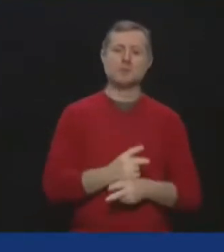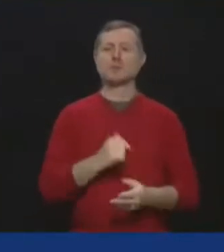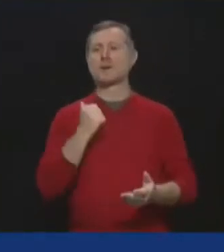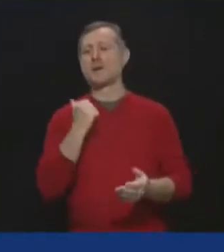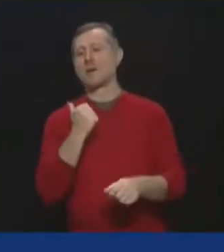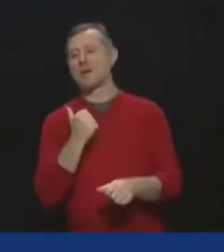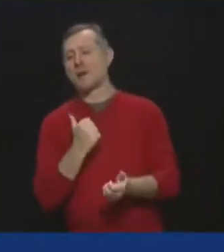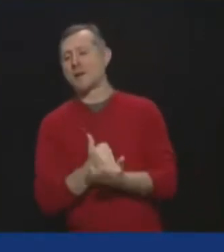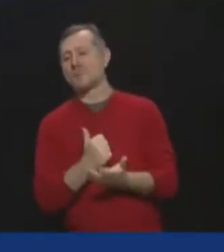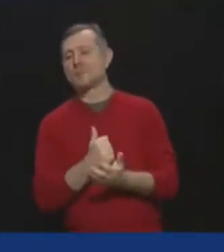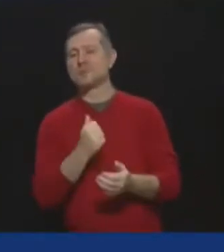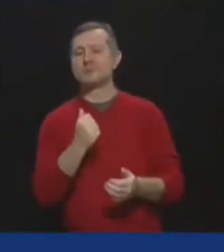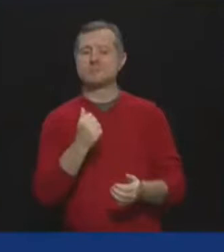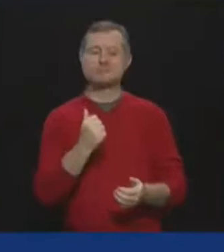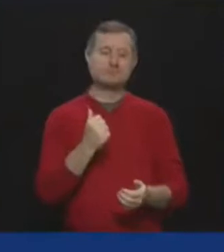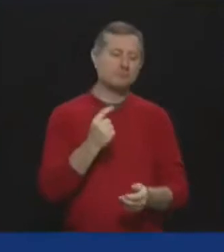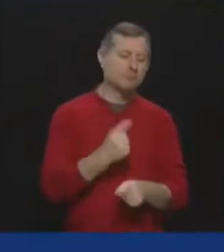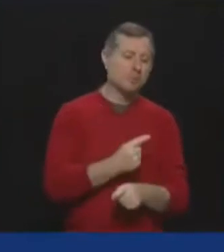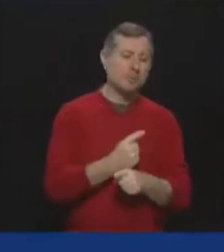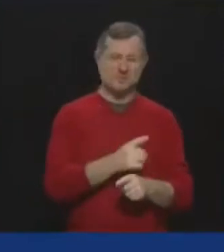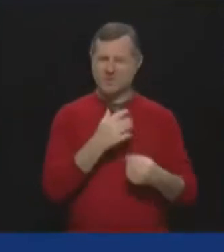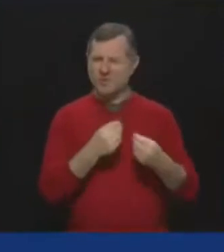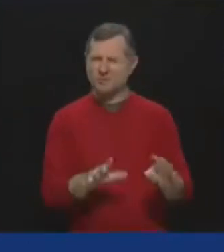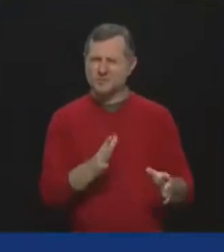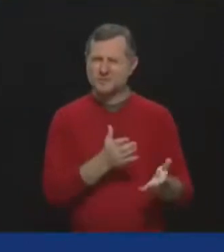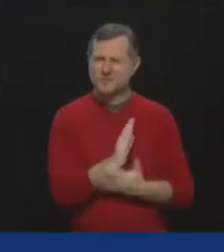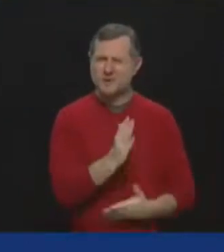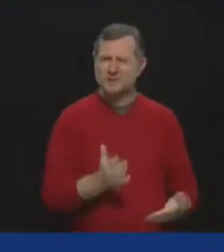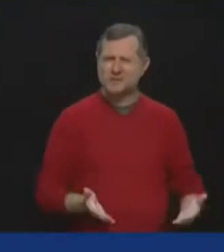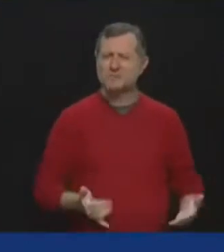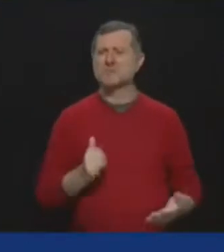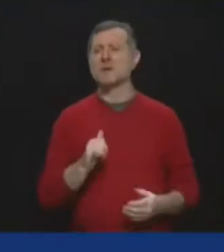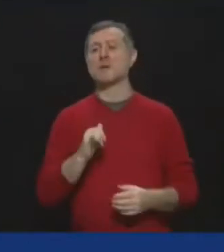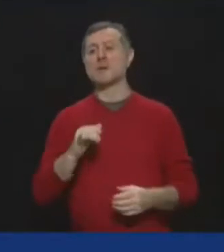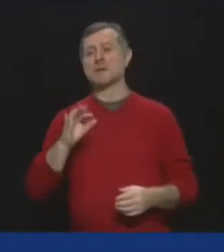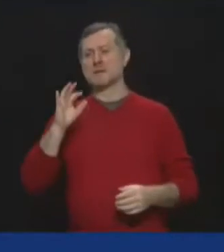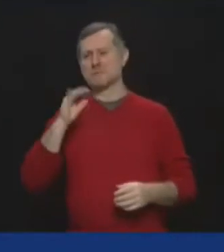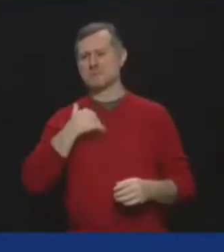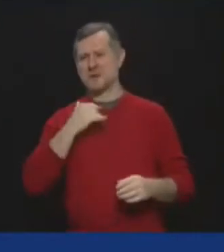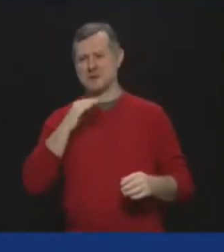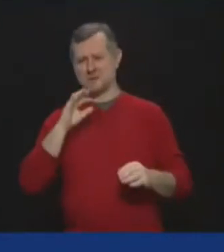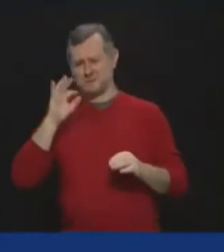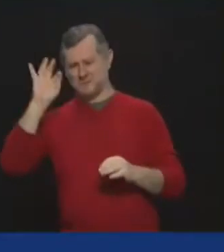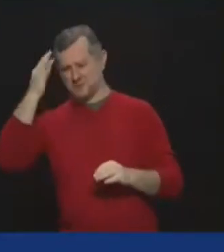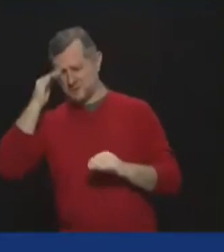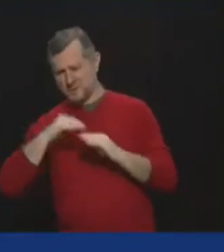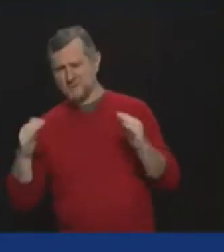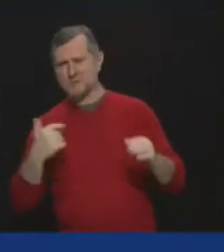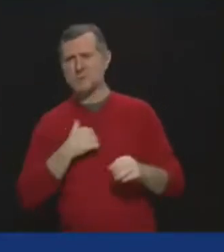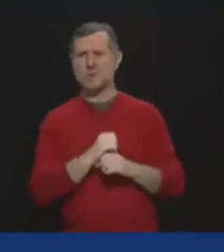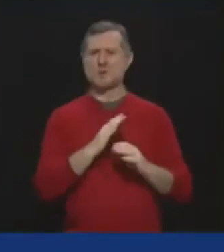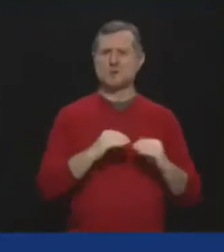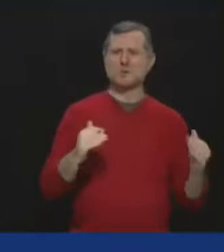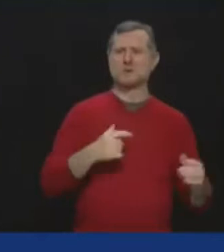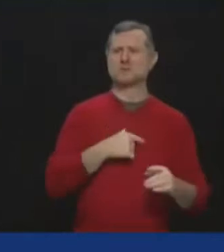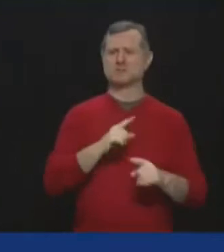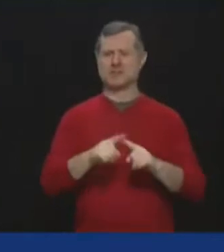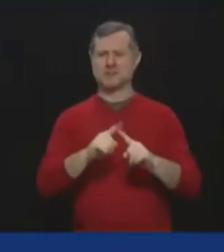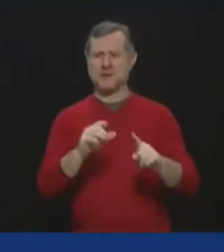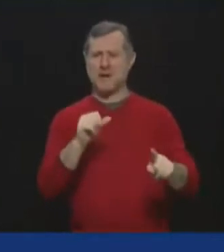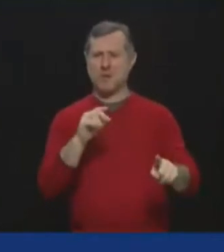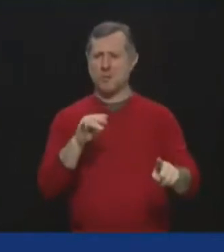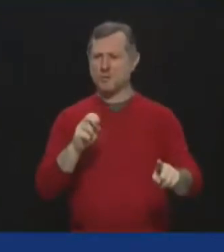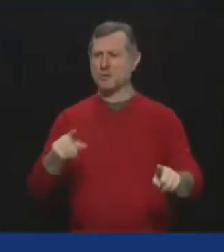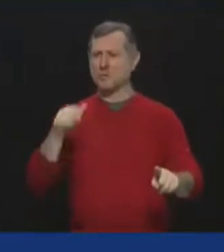you. It's unconscionable. So on the federal level, my job and Carolyn's job is to pass the Women's Health Protection